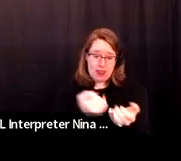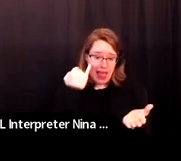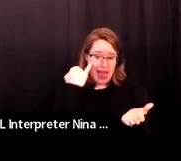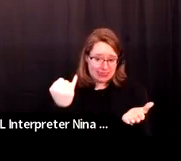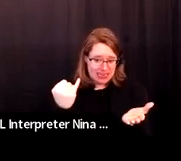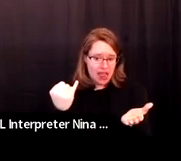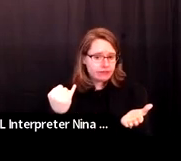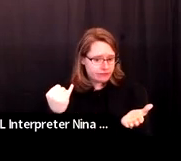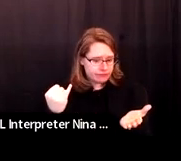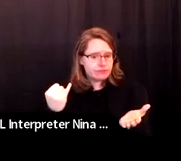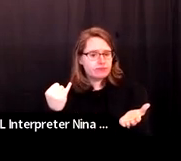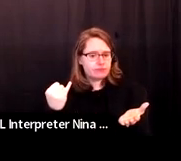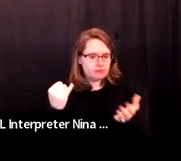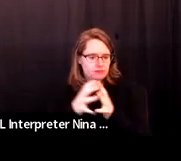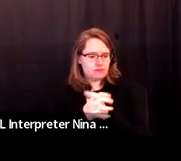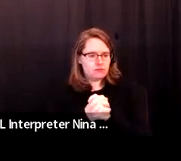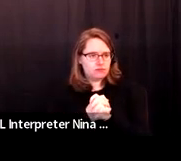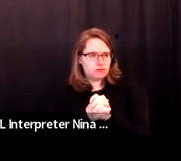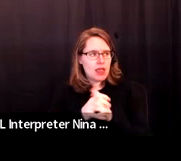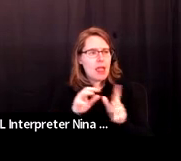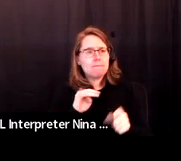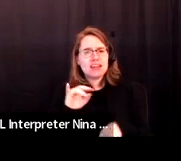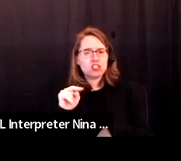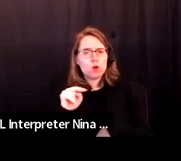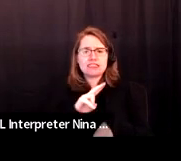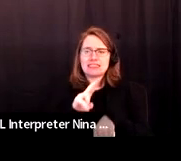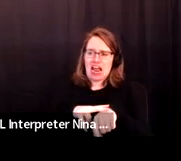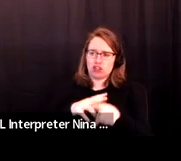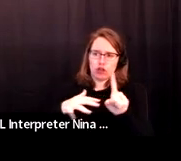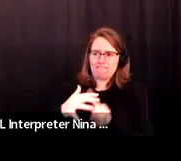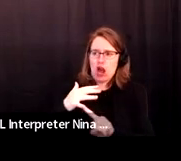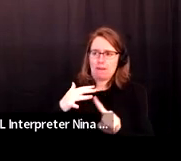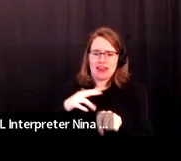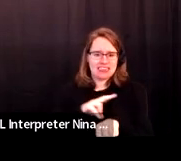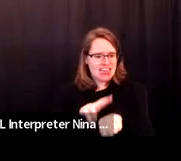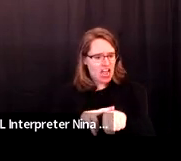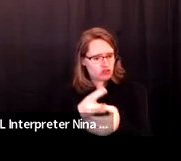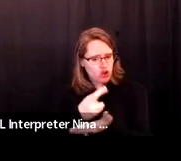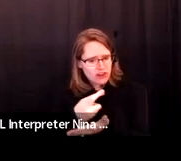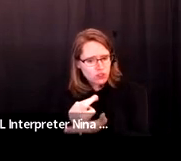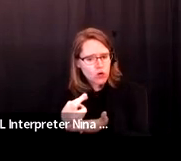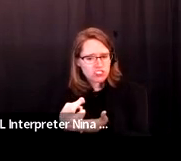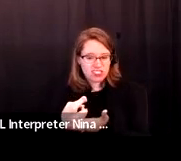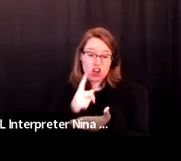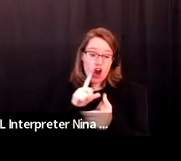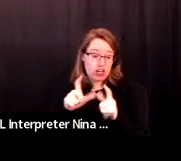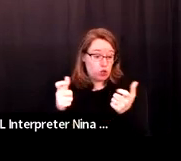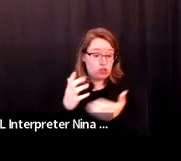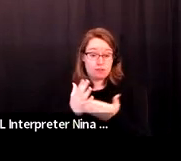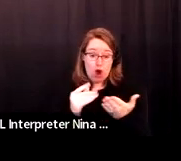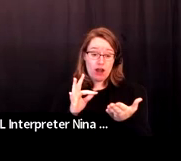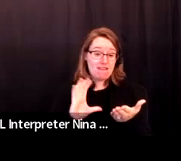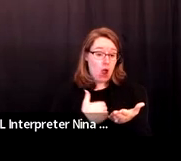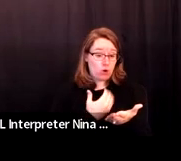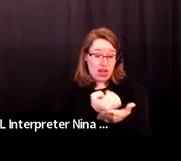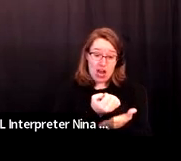but Minnesota's natural environment and our natural resources are a huge part of our economy as well in